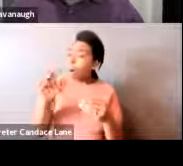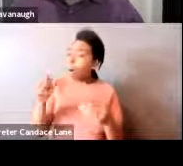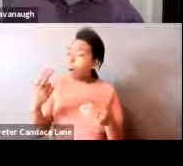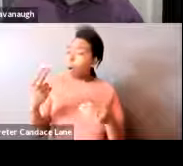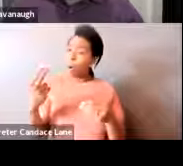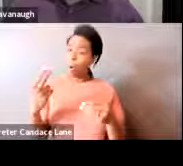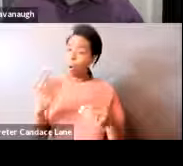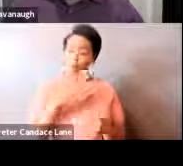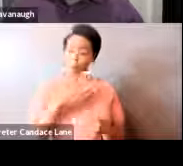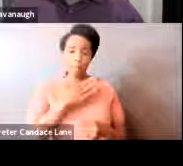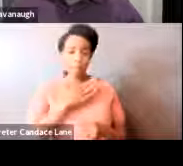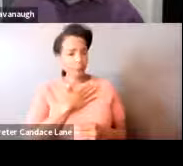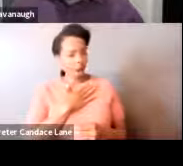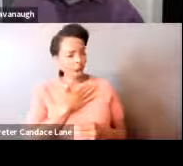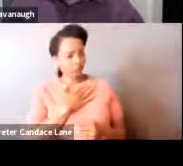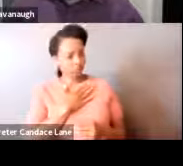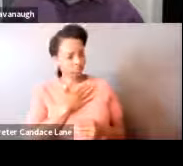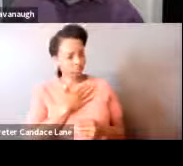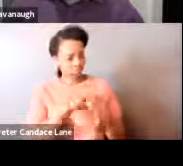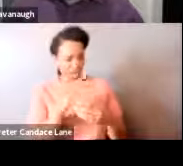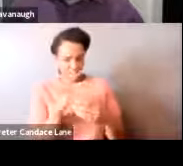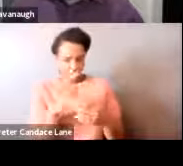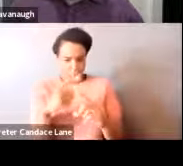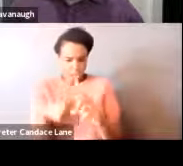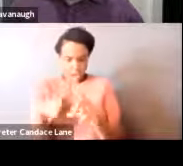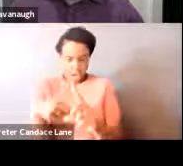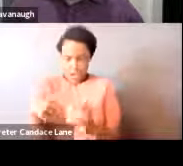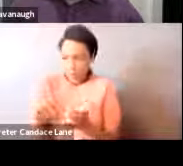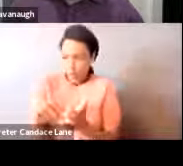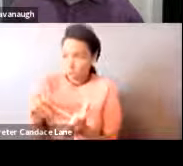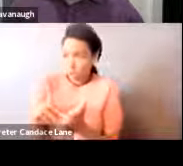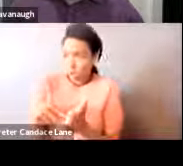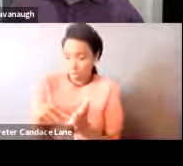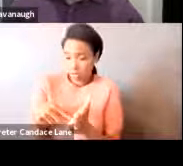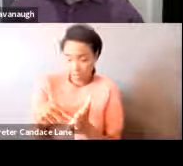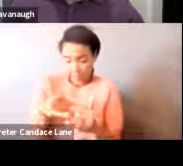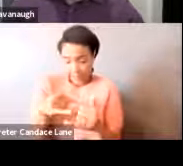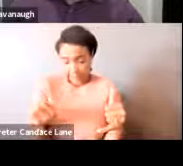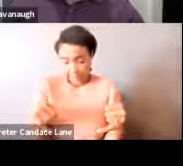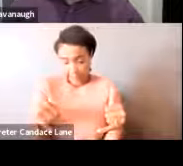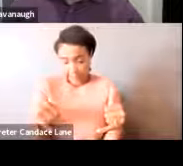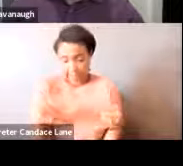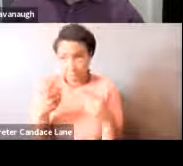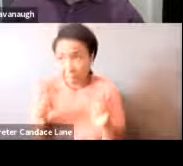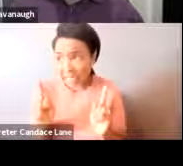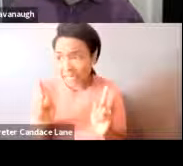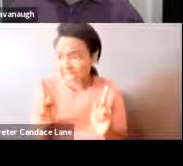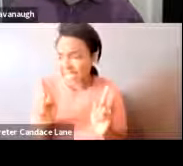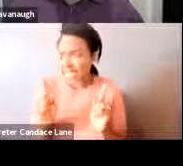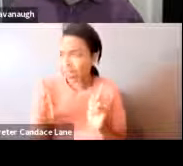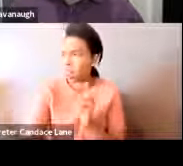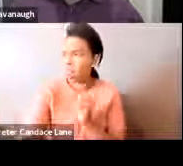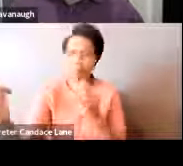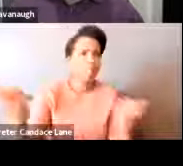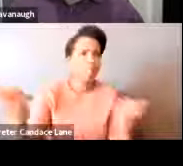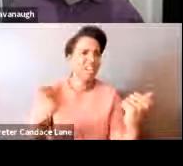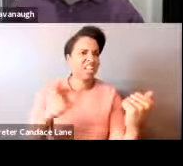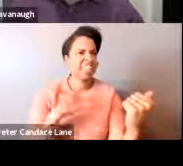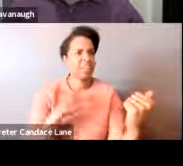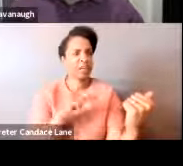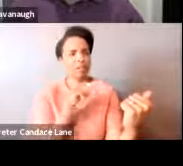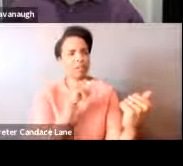My, how will the rent get paid, the deadline met, and who ghosted me first, value lover or that